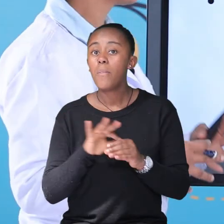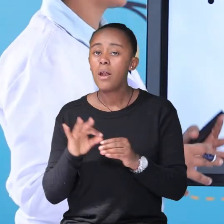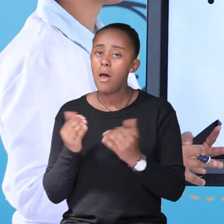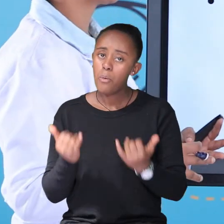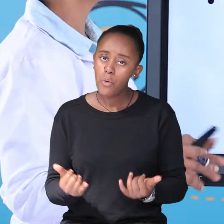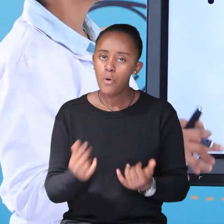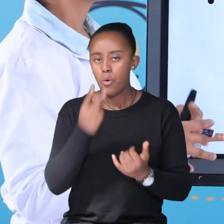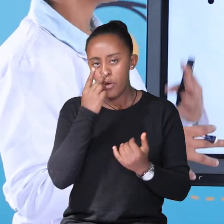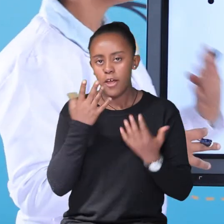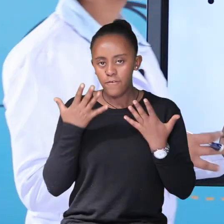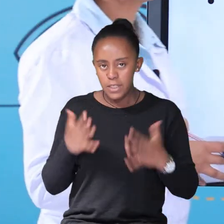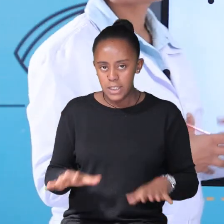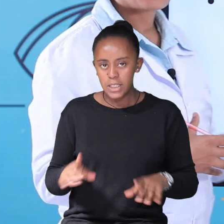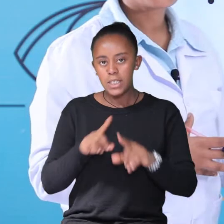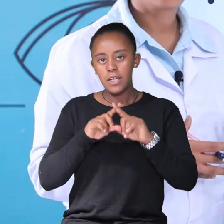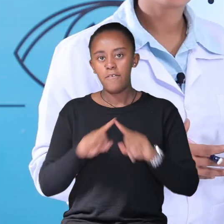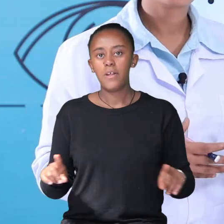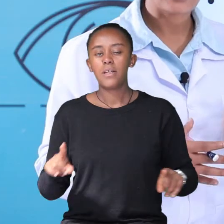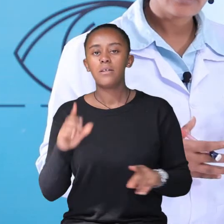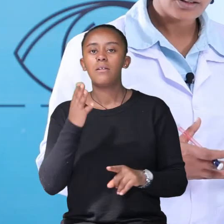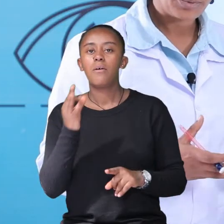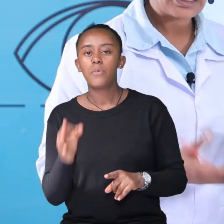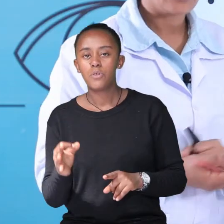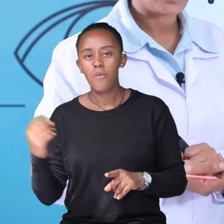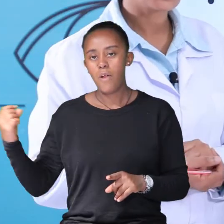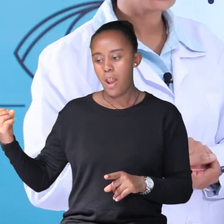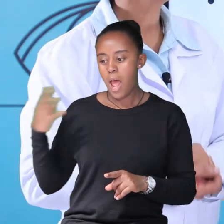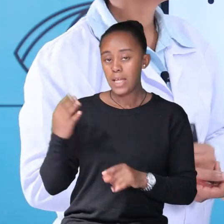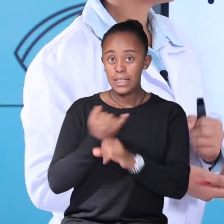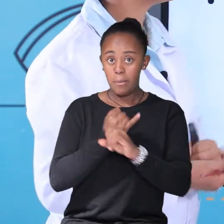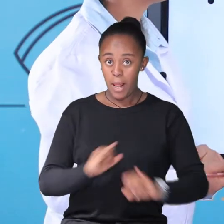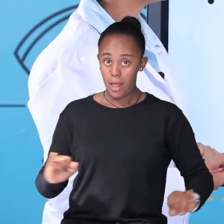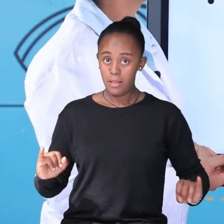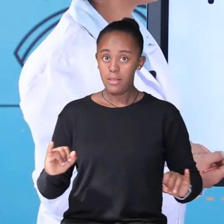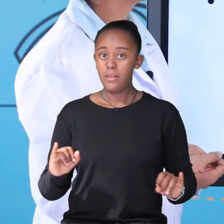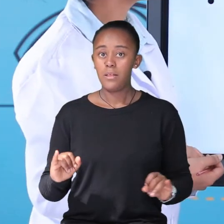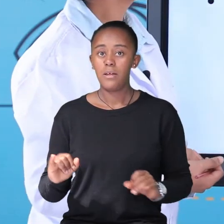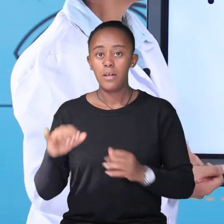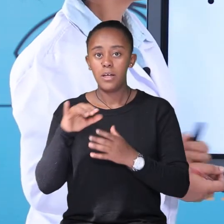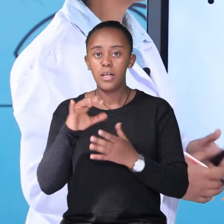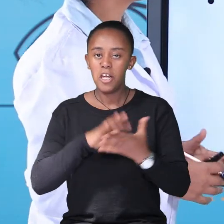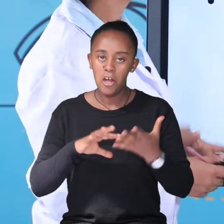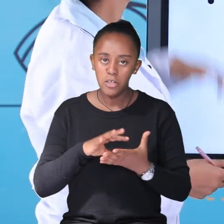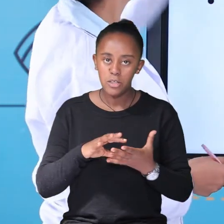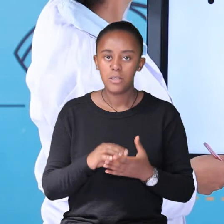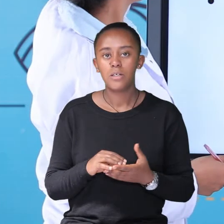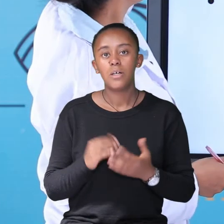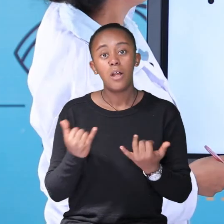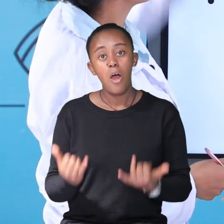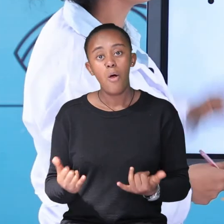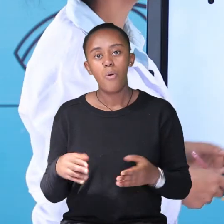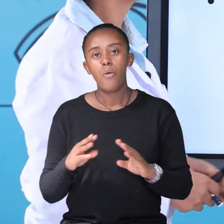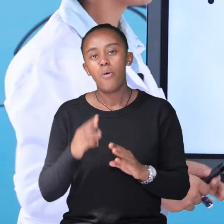to now we have seen the different types of light-independent reaction in different plants. Now let's see